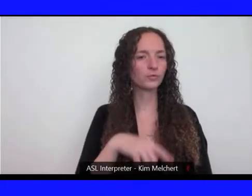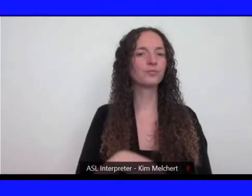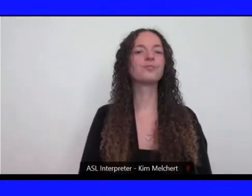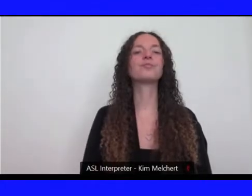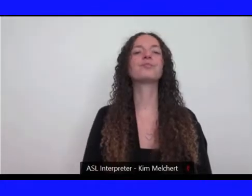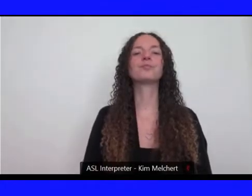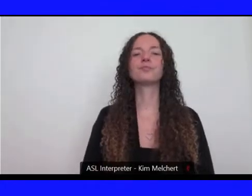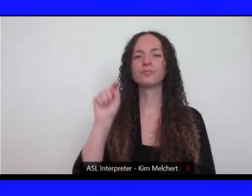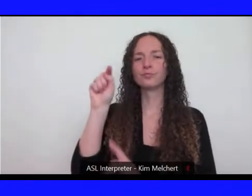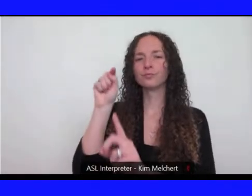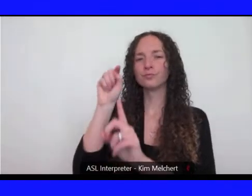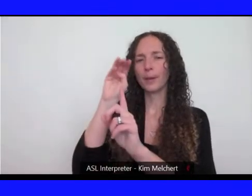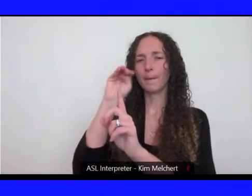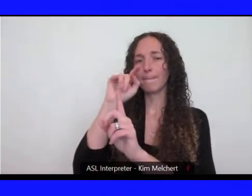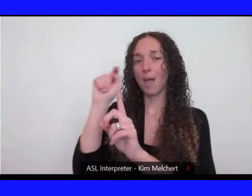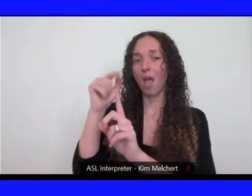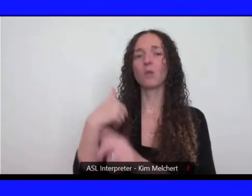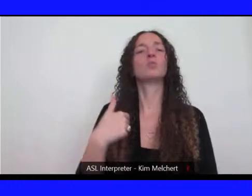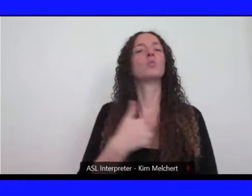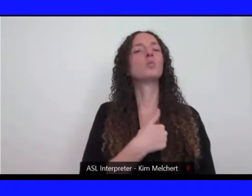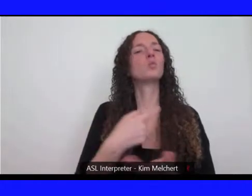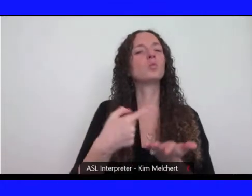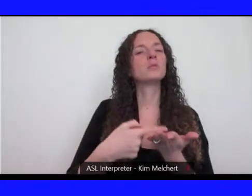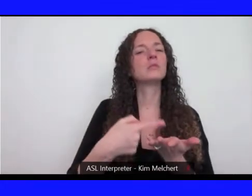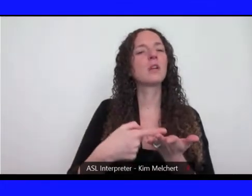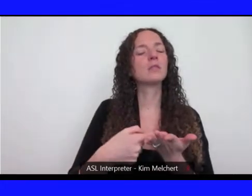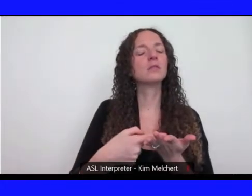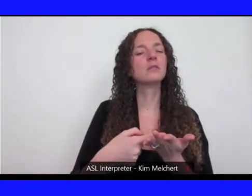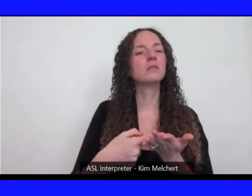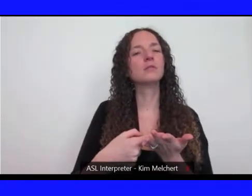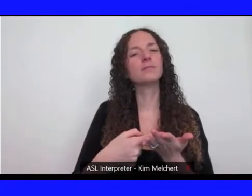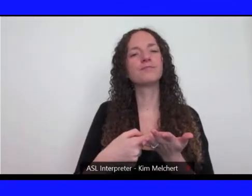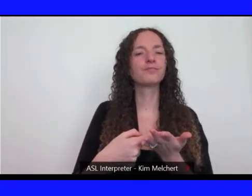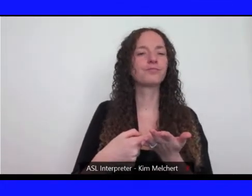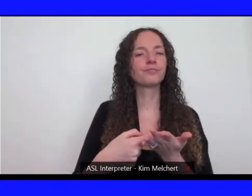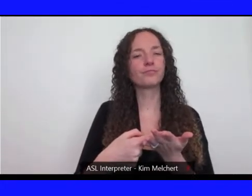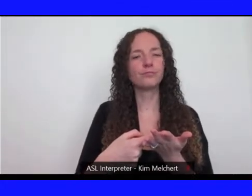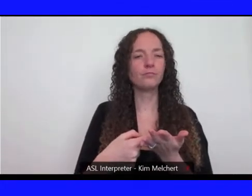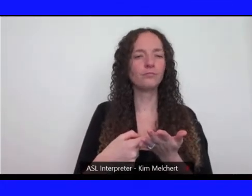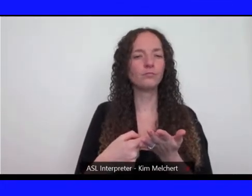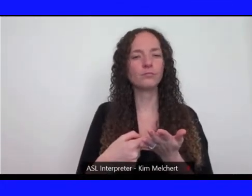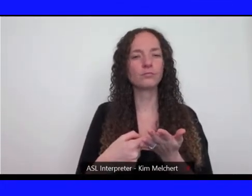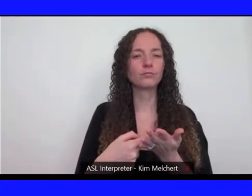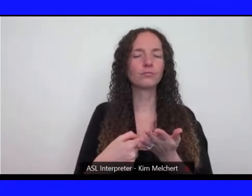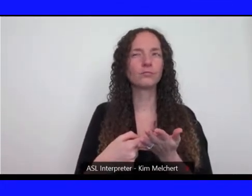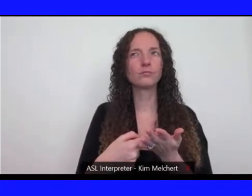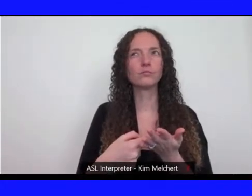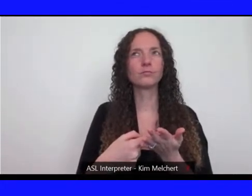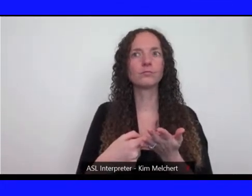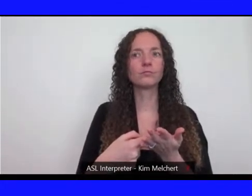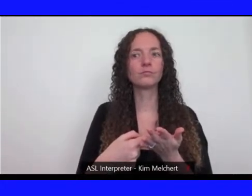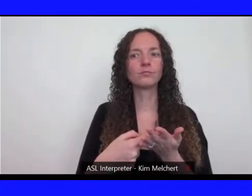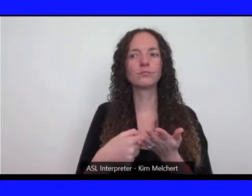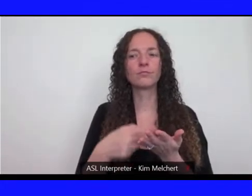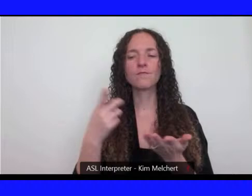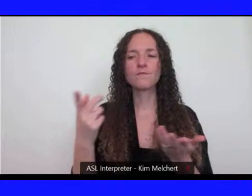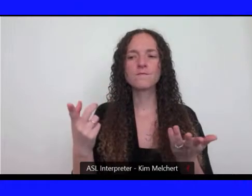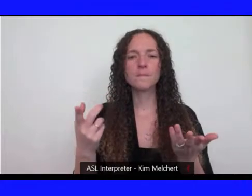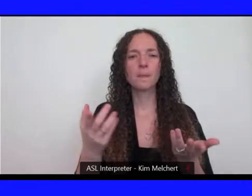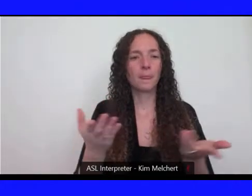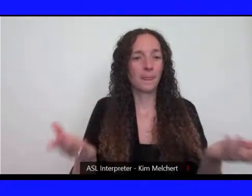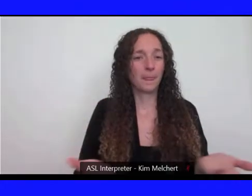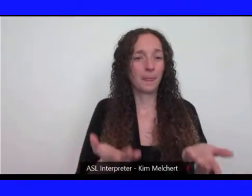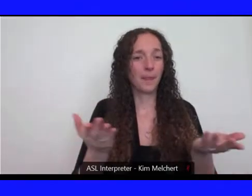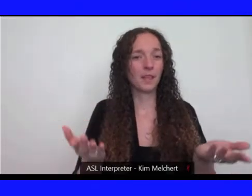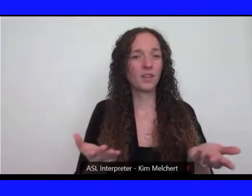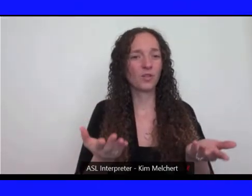3 measures and 2 of them are like in the red, and this is a very important area for us. Is there anything